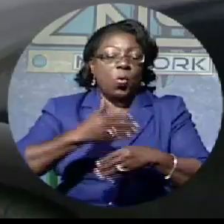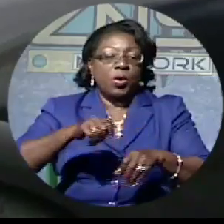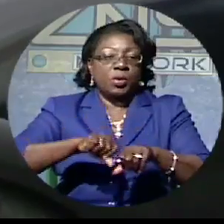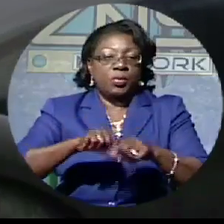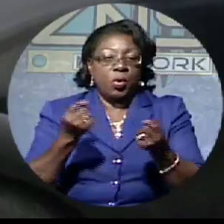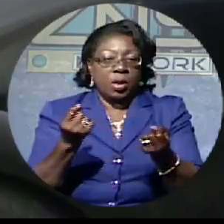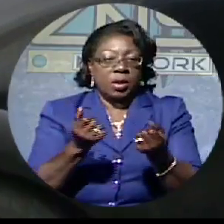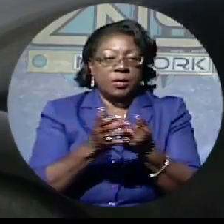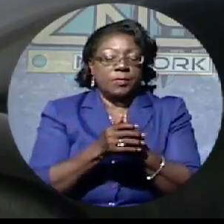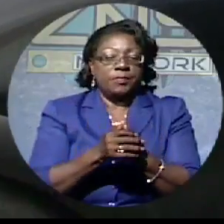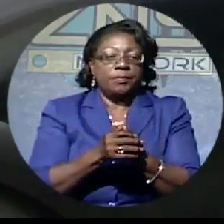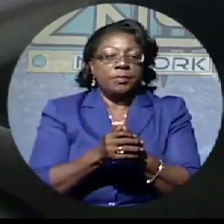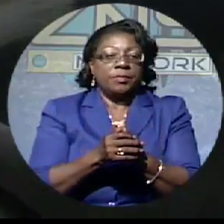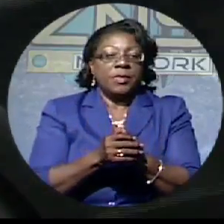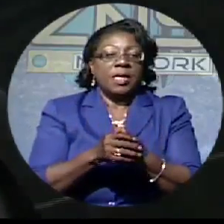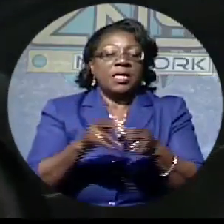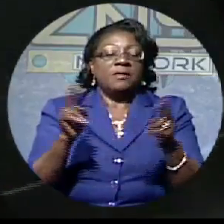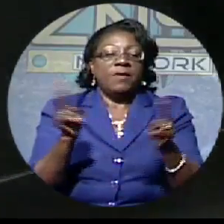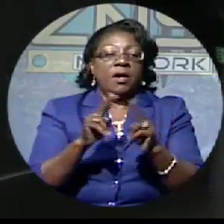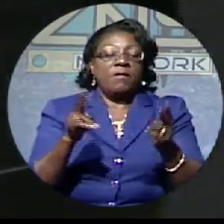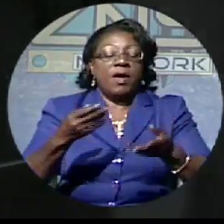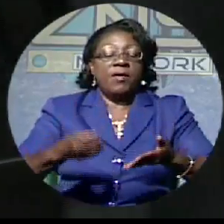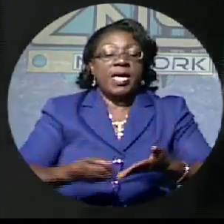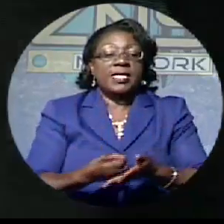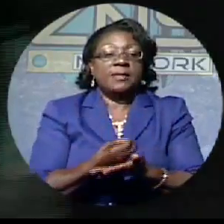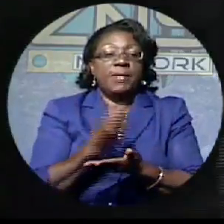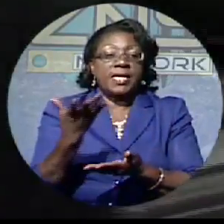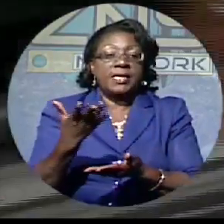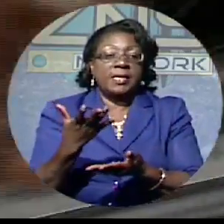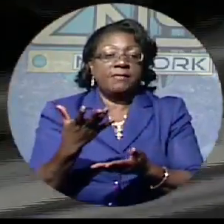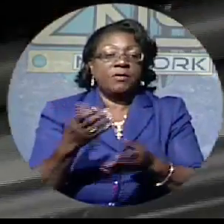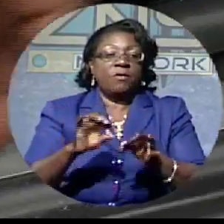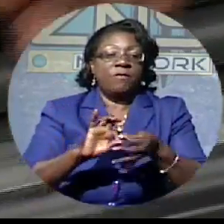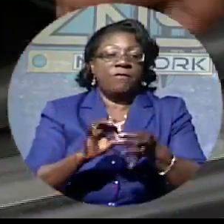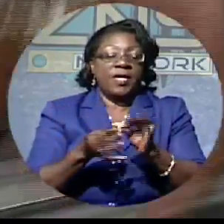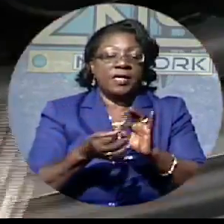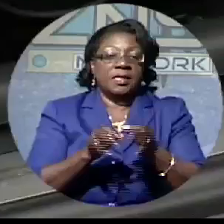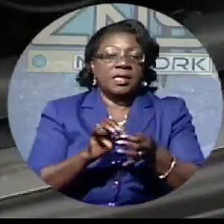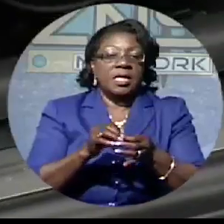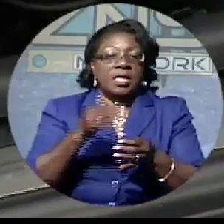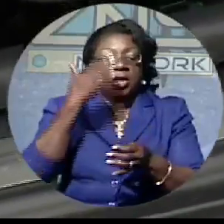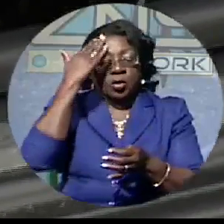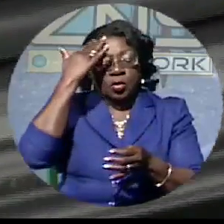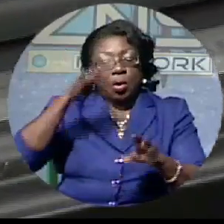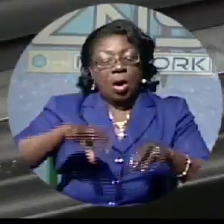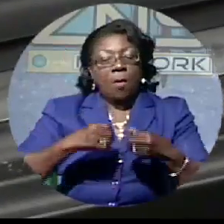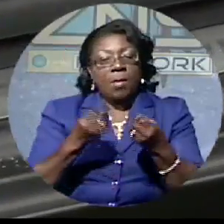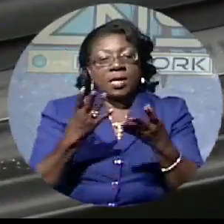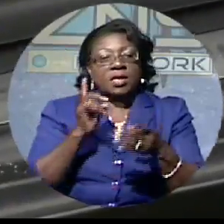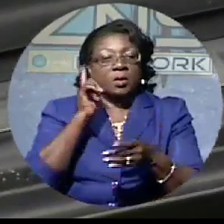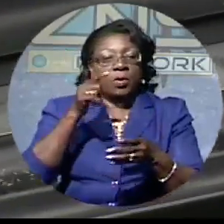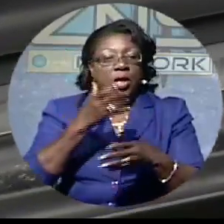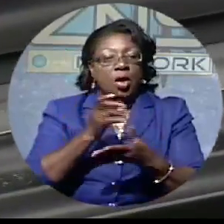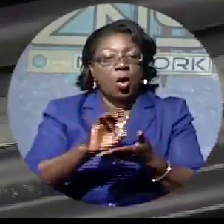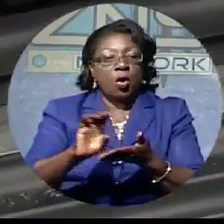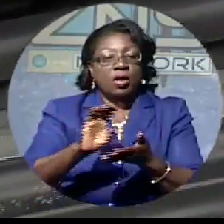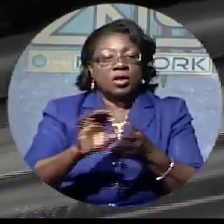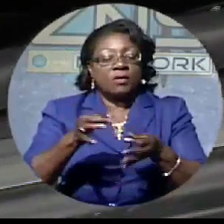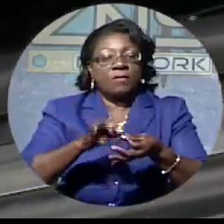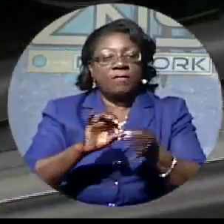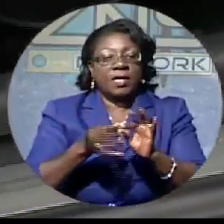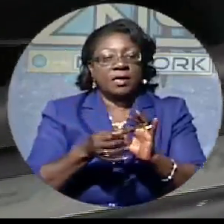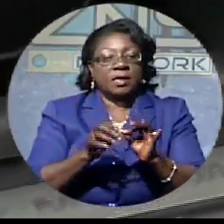that. You know, it has to be ordered. And like right now, I don't know how much it's gonna cost. So, you know, these